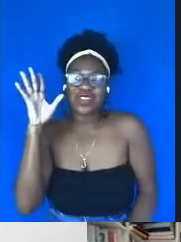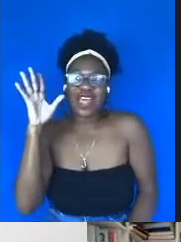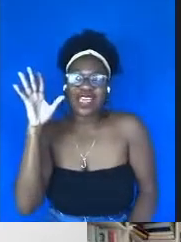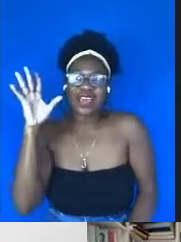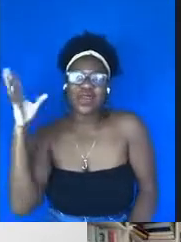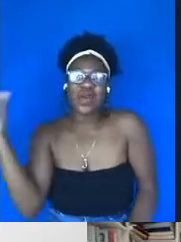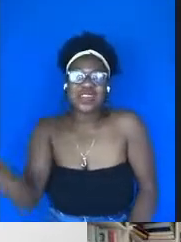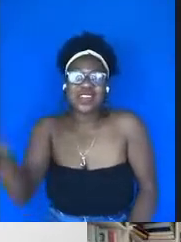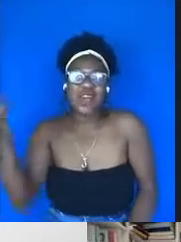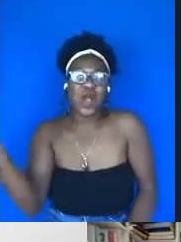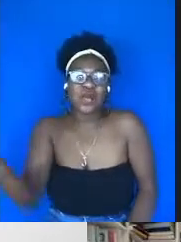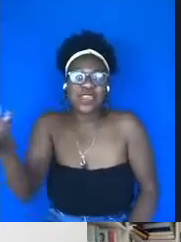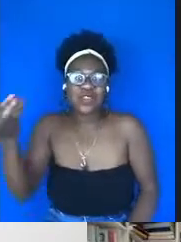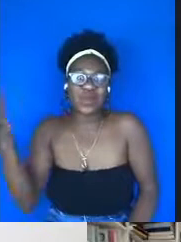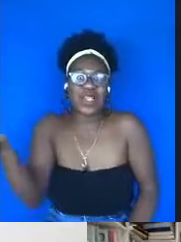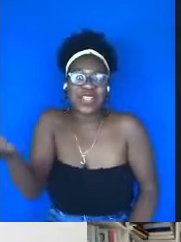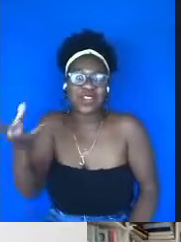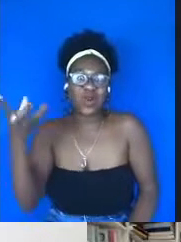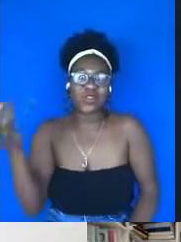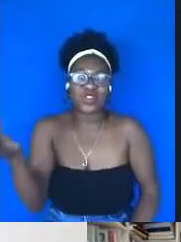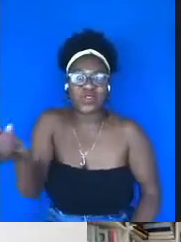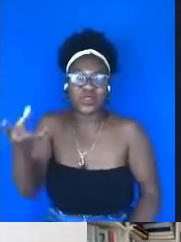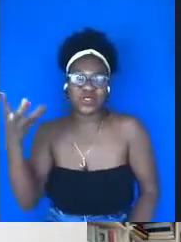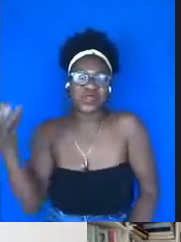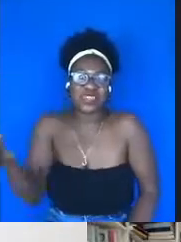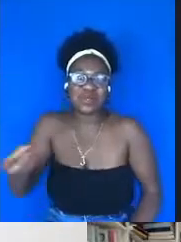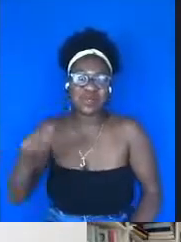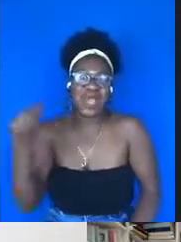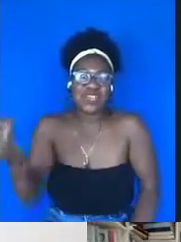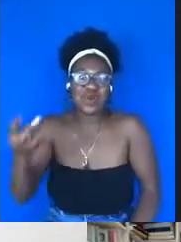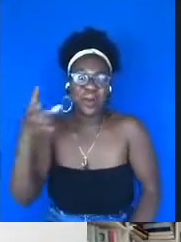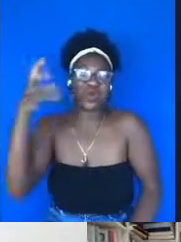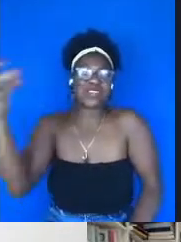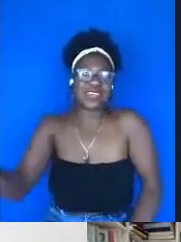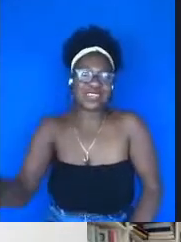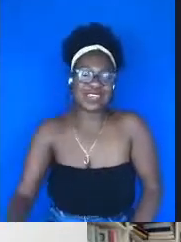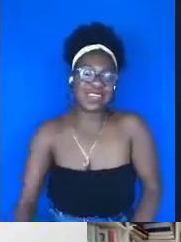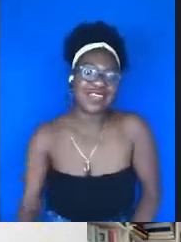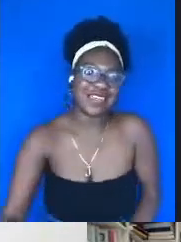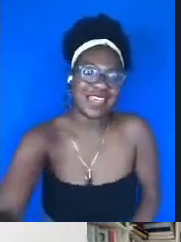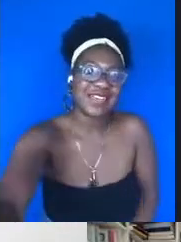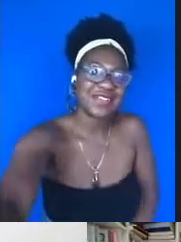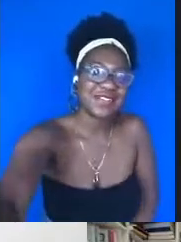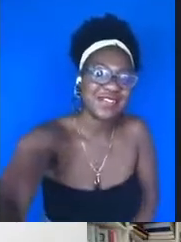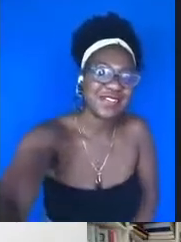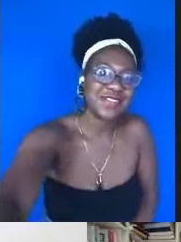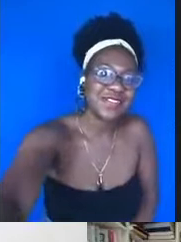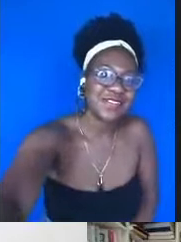thought was just like voices, harmonies, creating this sort of sorcery, magical music.